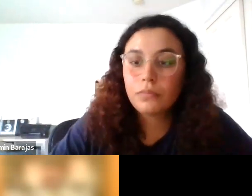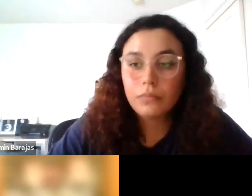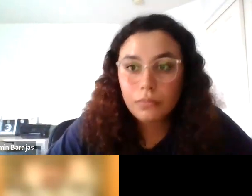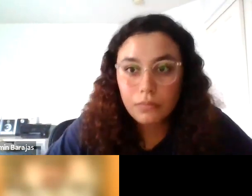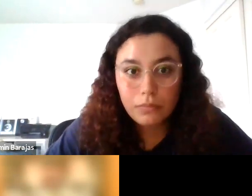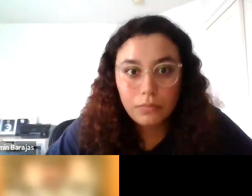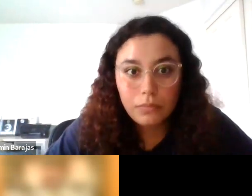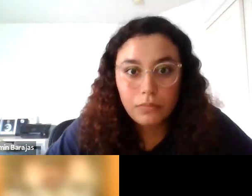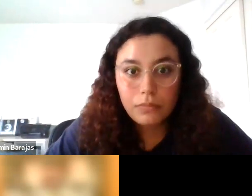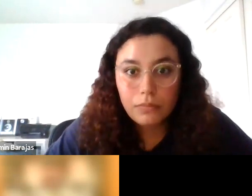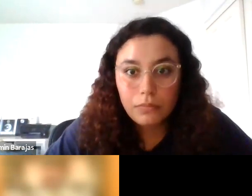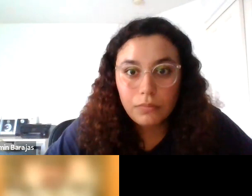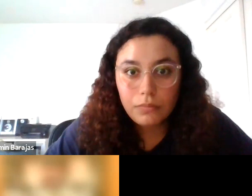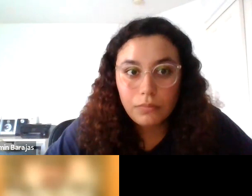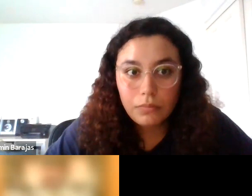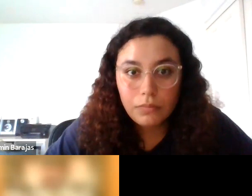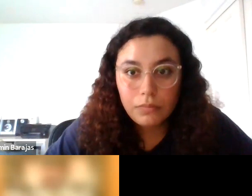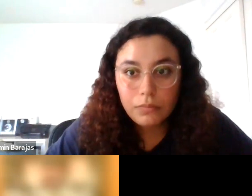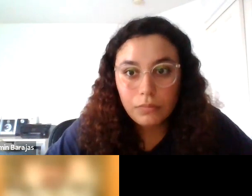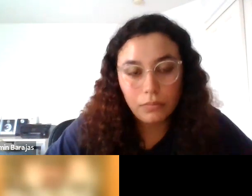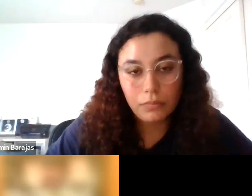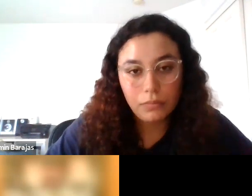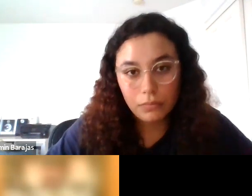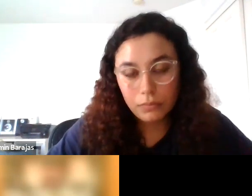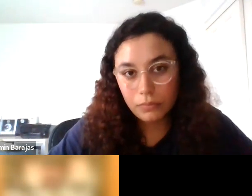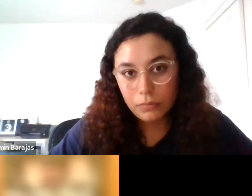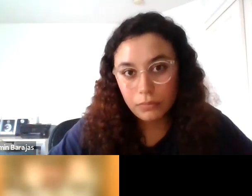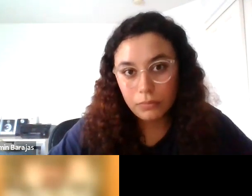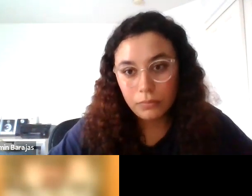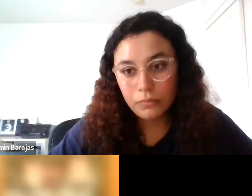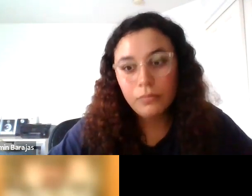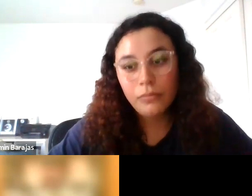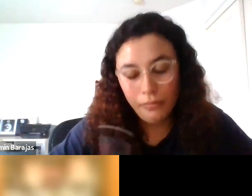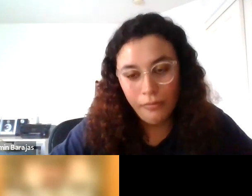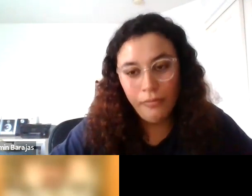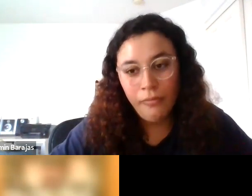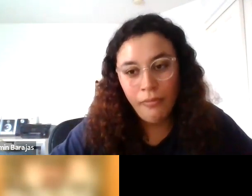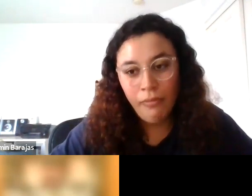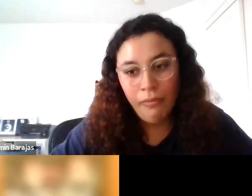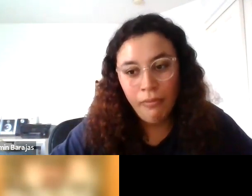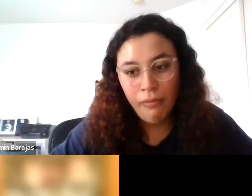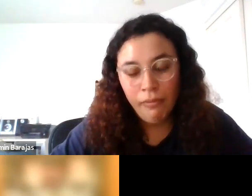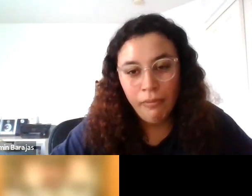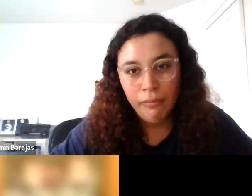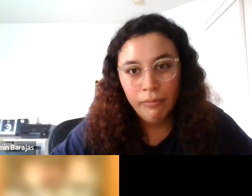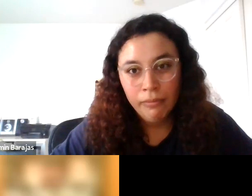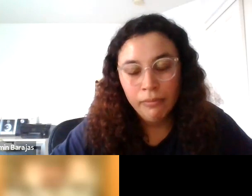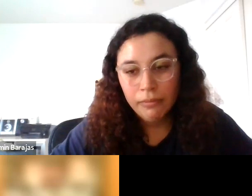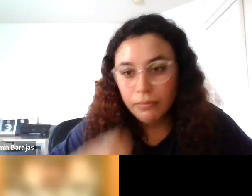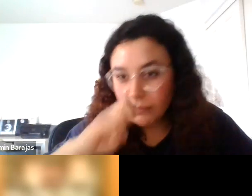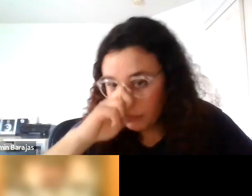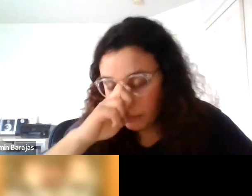like at what point is someone able to like choose for themselves. Because I feel like in high school, parents